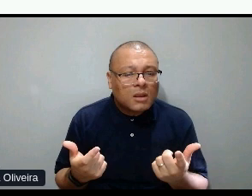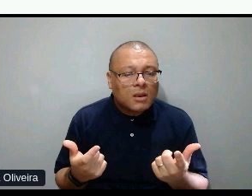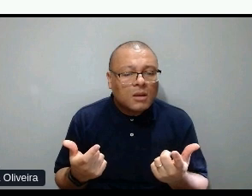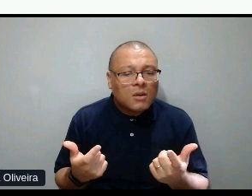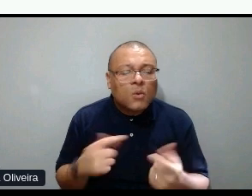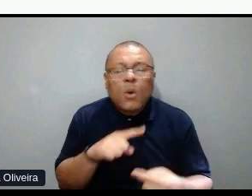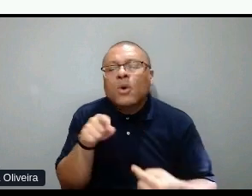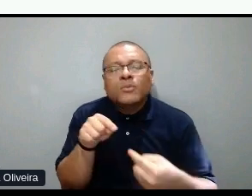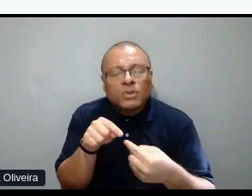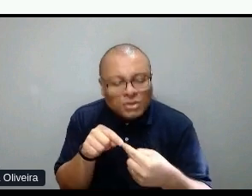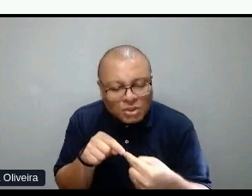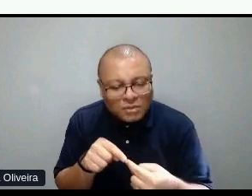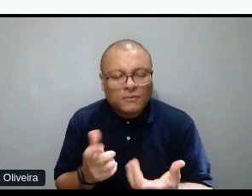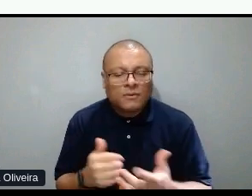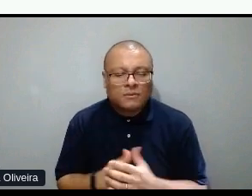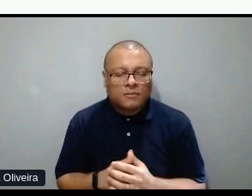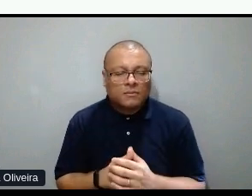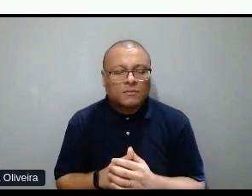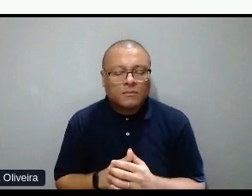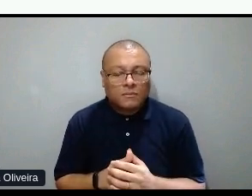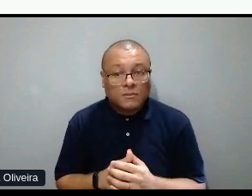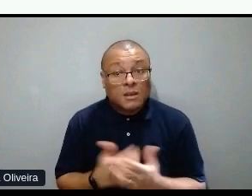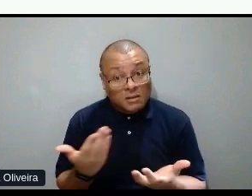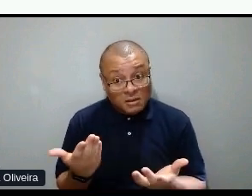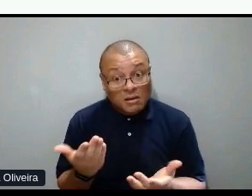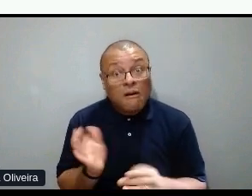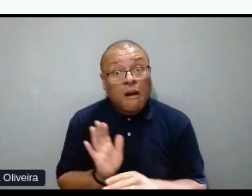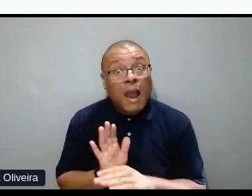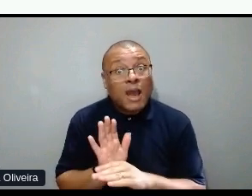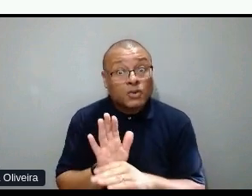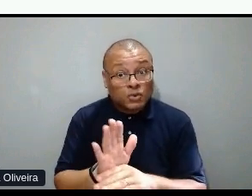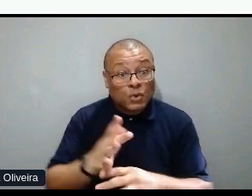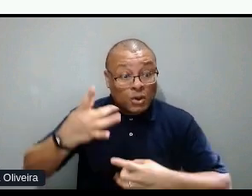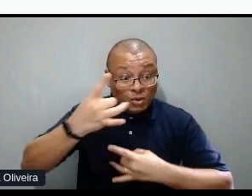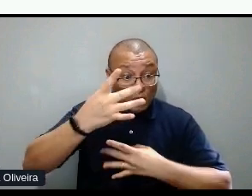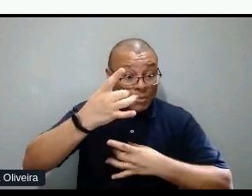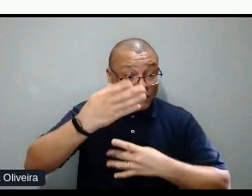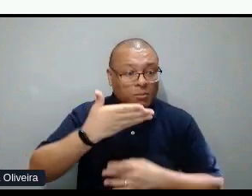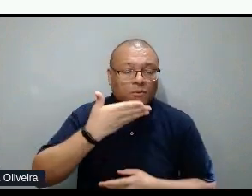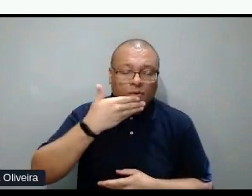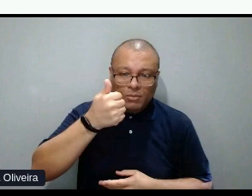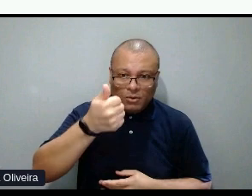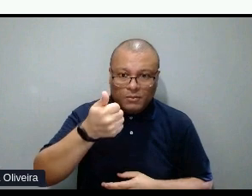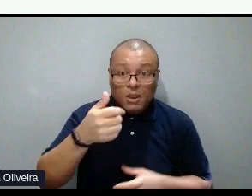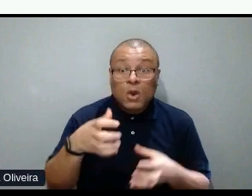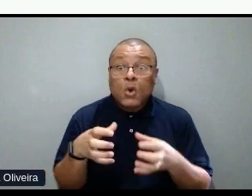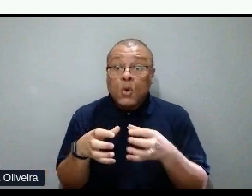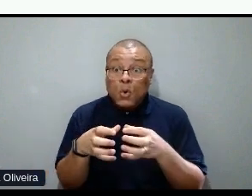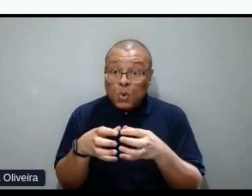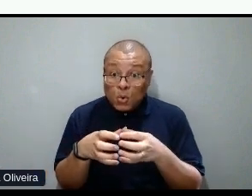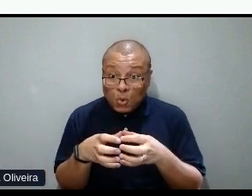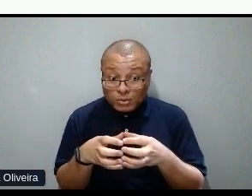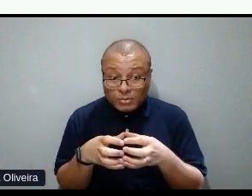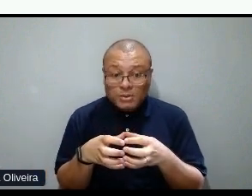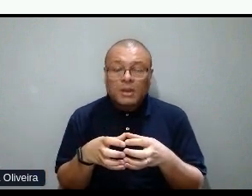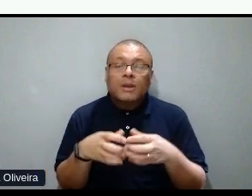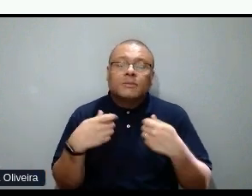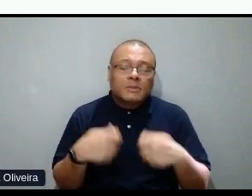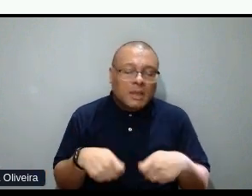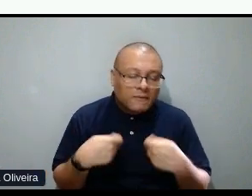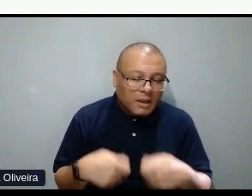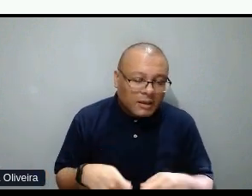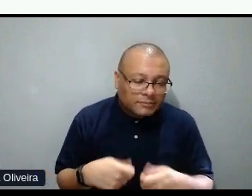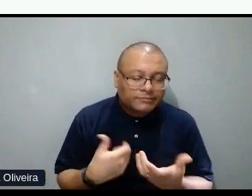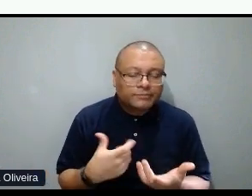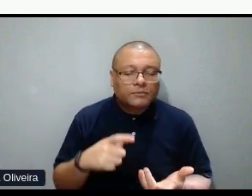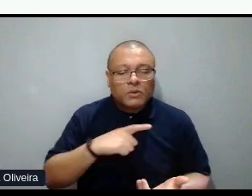Um, that's one of the indicators of having high performing teams. The team needs to be dependable, meaning that they